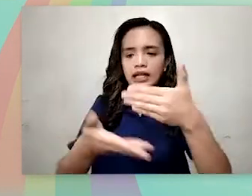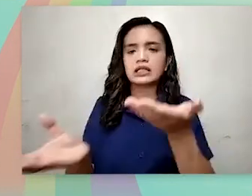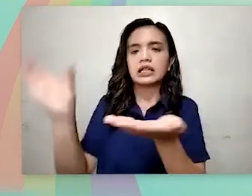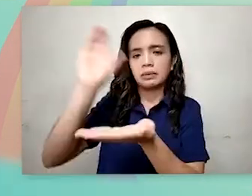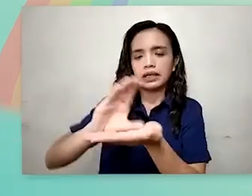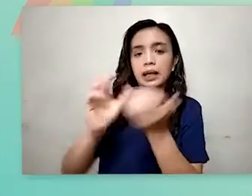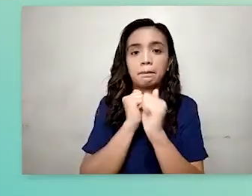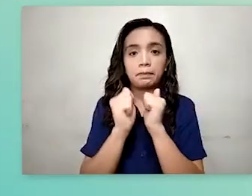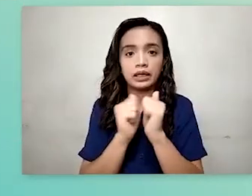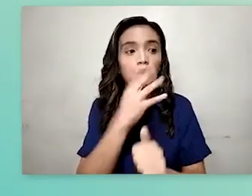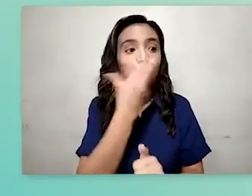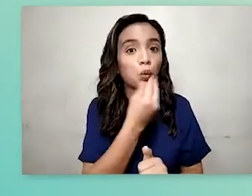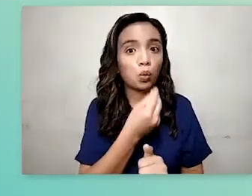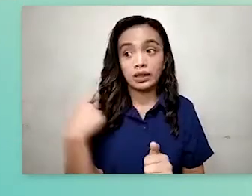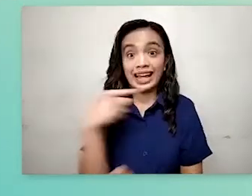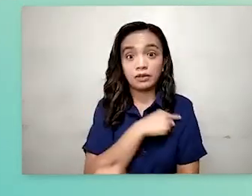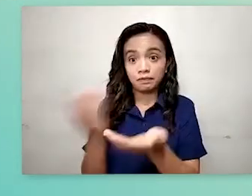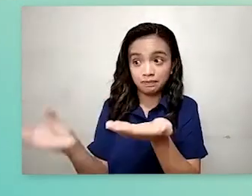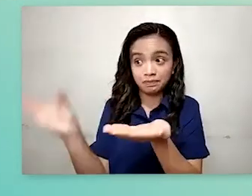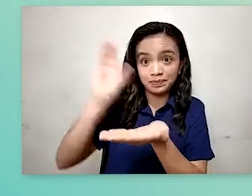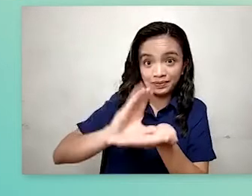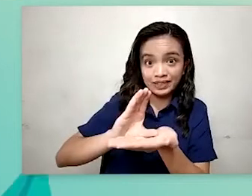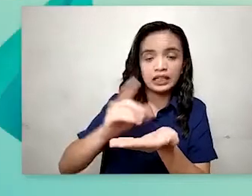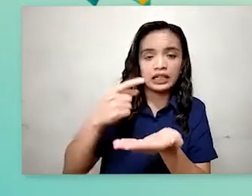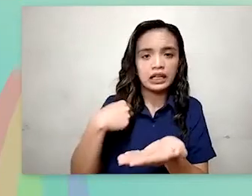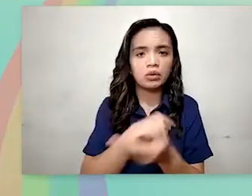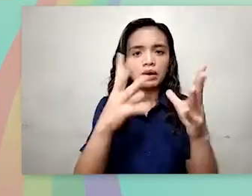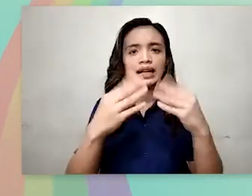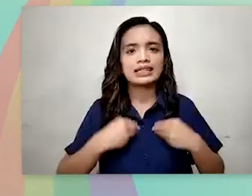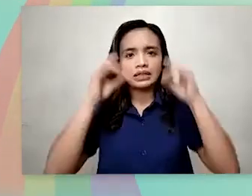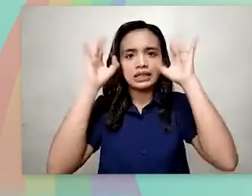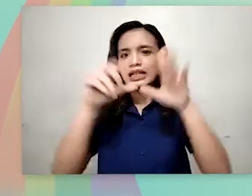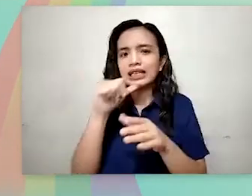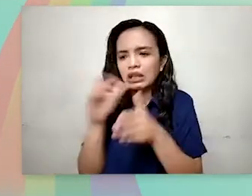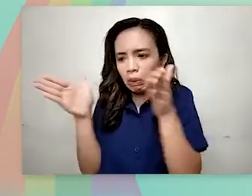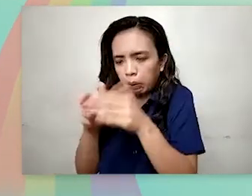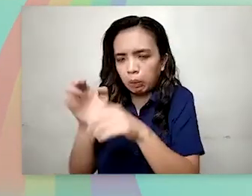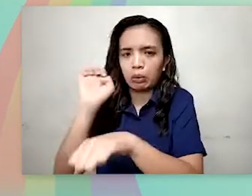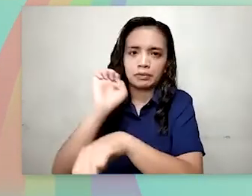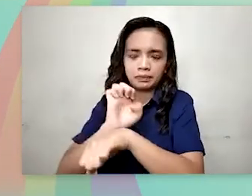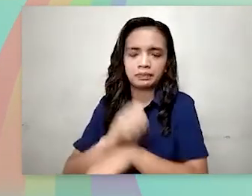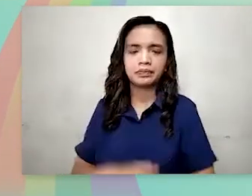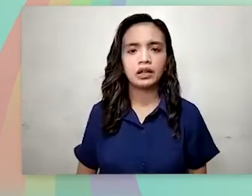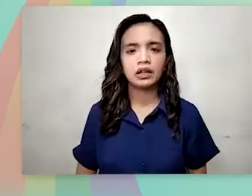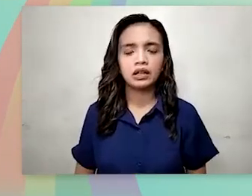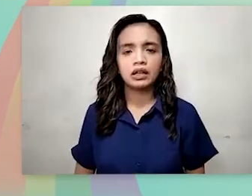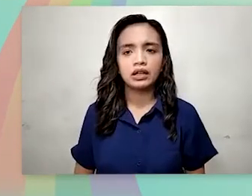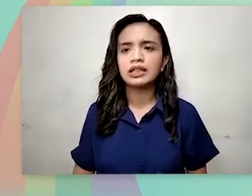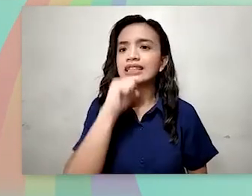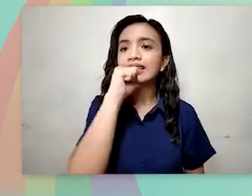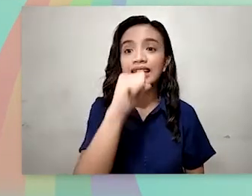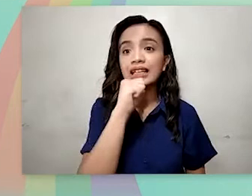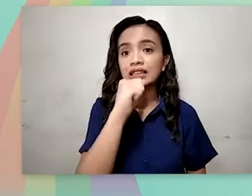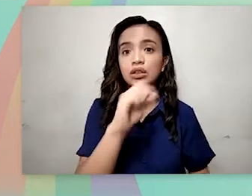That means the one who is investing, which is us, SEDPI, will absorb the risks and not the nano enterprises. And we